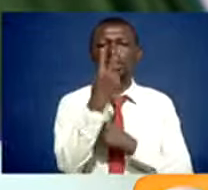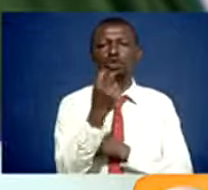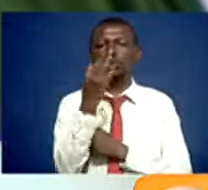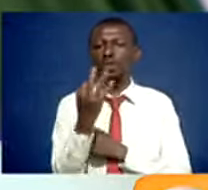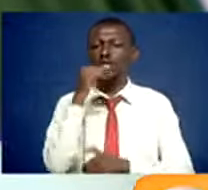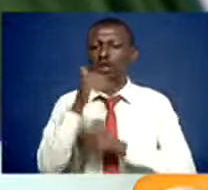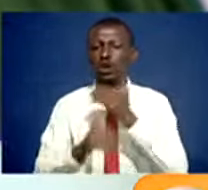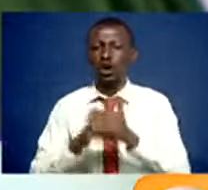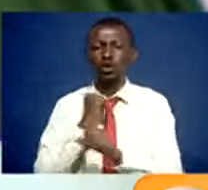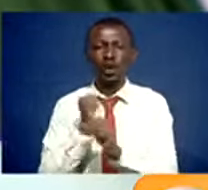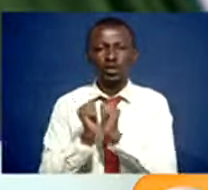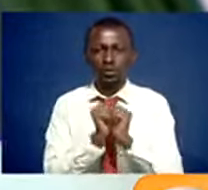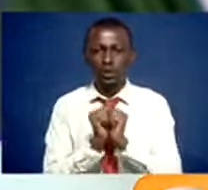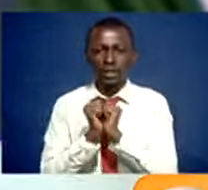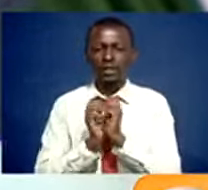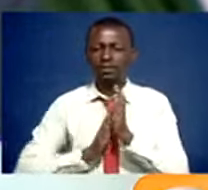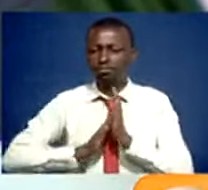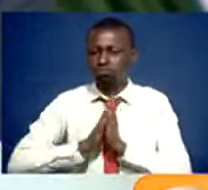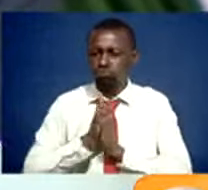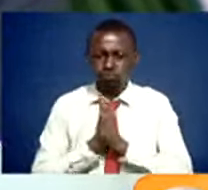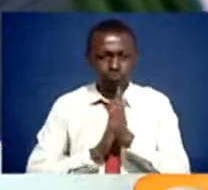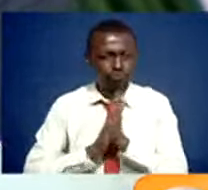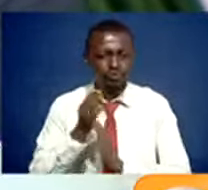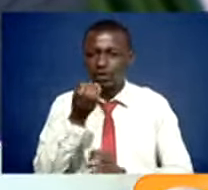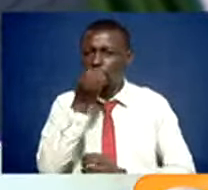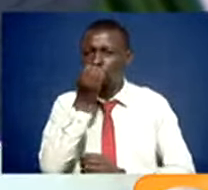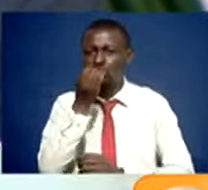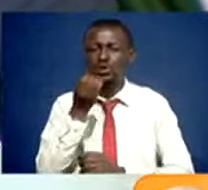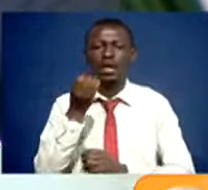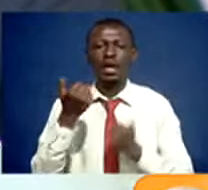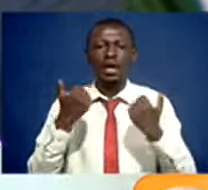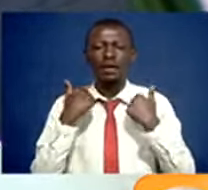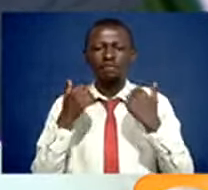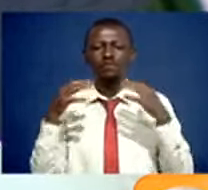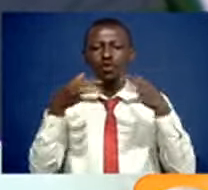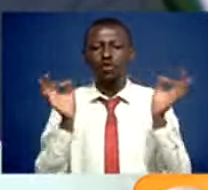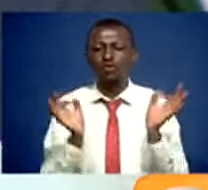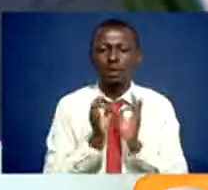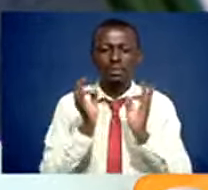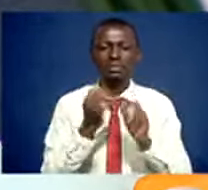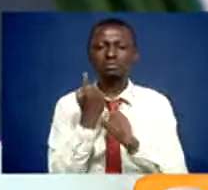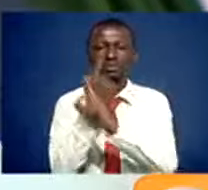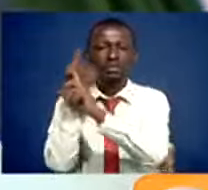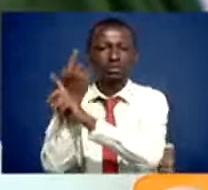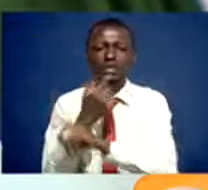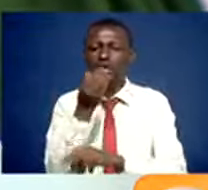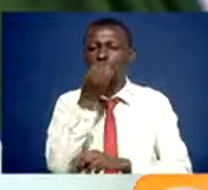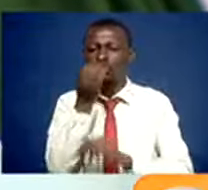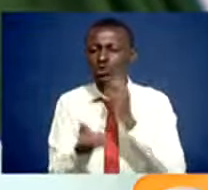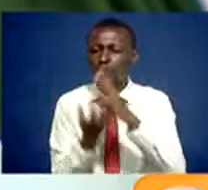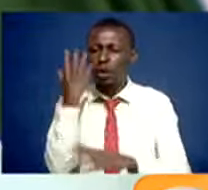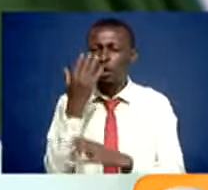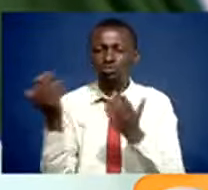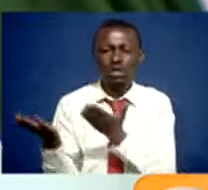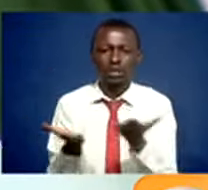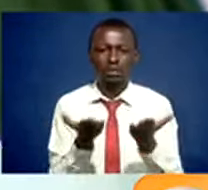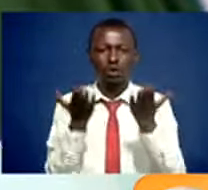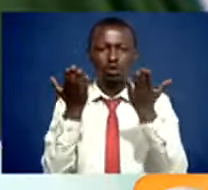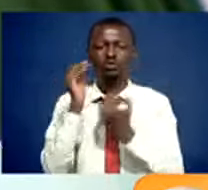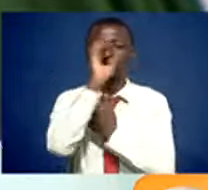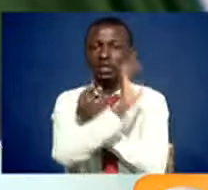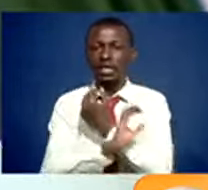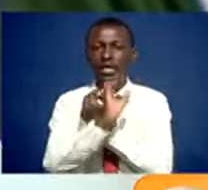efforts and determination to increase household food stocks and improve food production, we have stabilized the